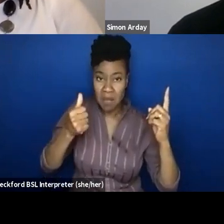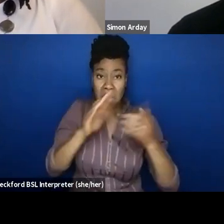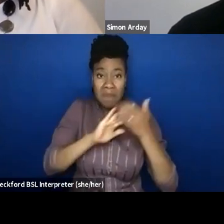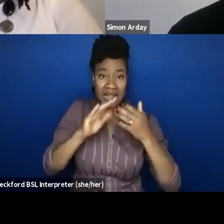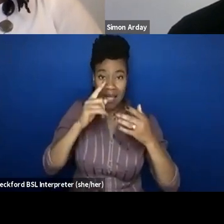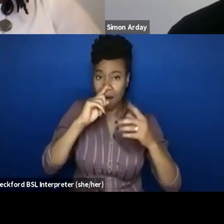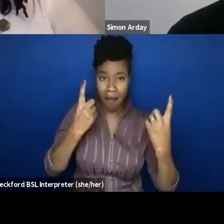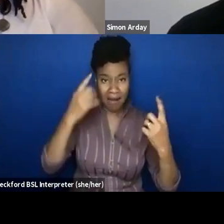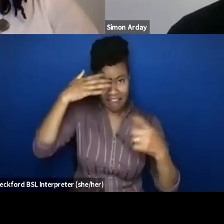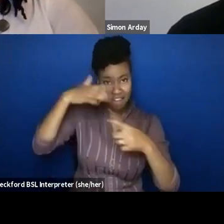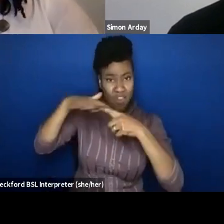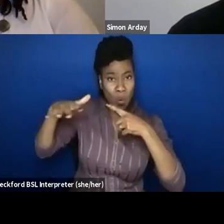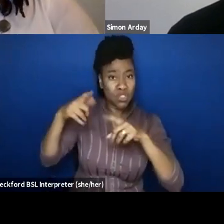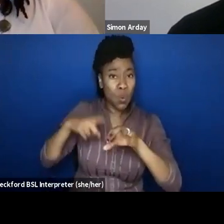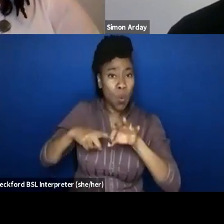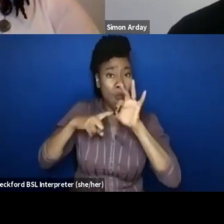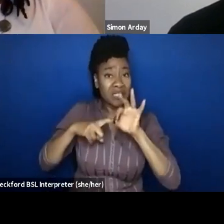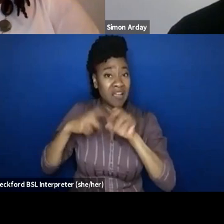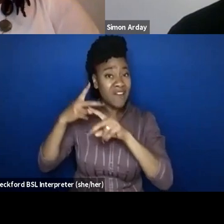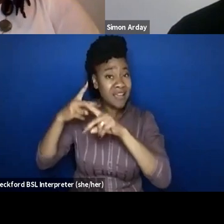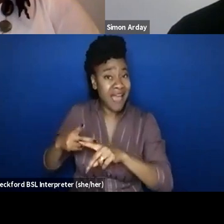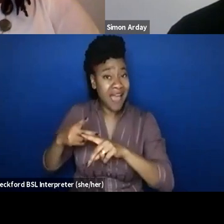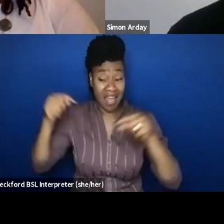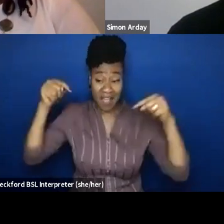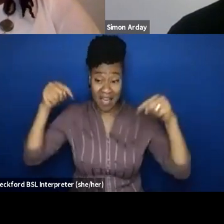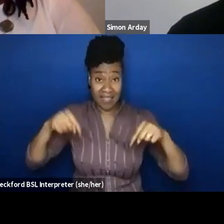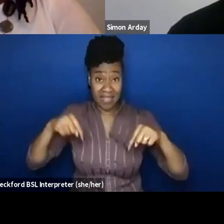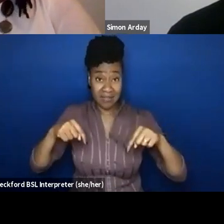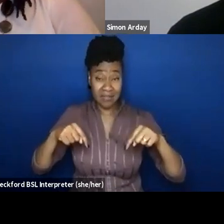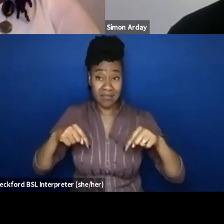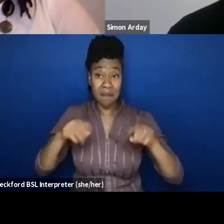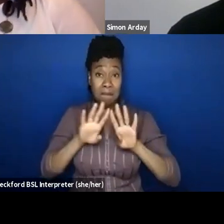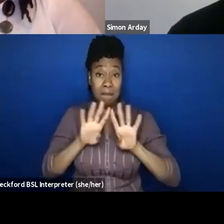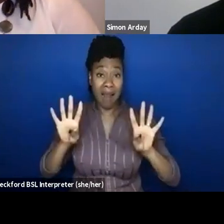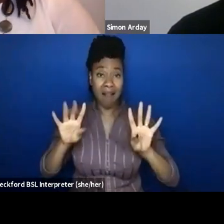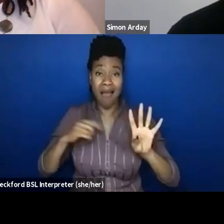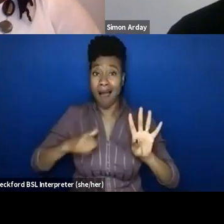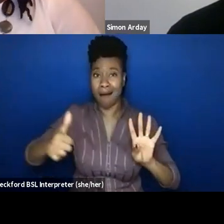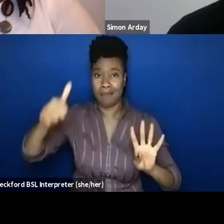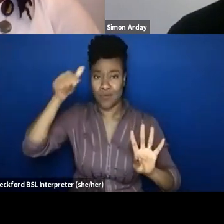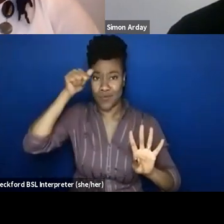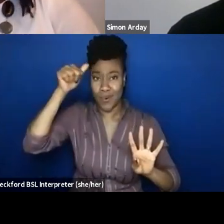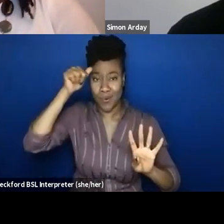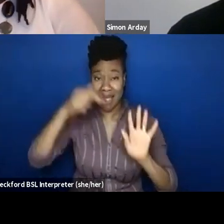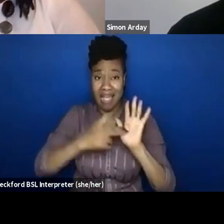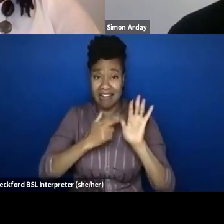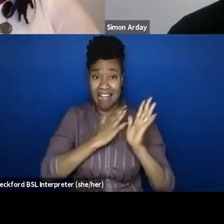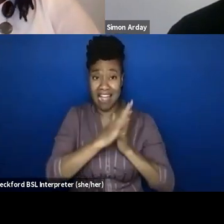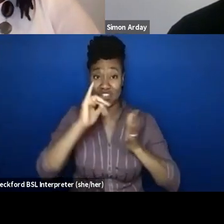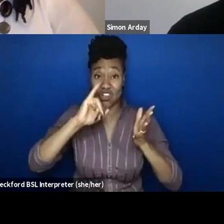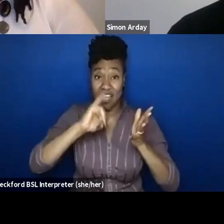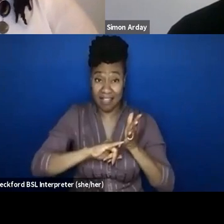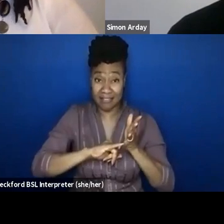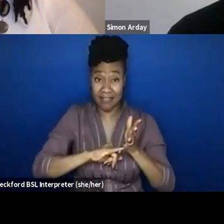receiving. And I think the beauty of this platform is that I know we've got a lot of senior leaders across the NHS who are on